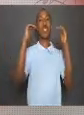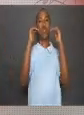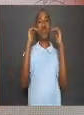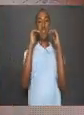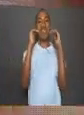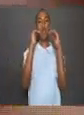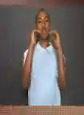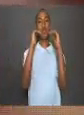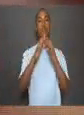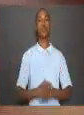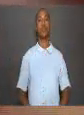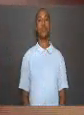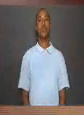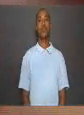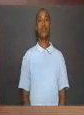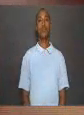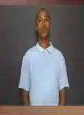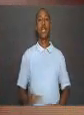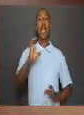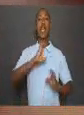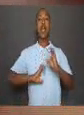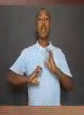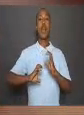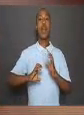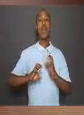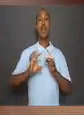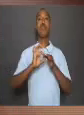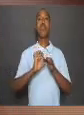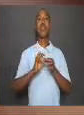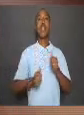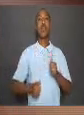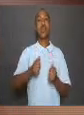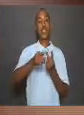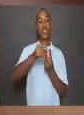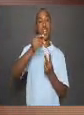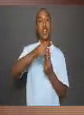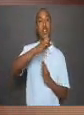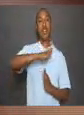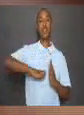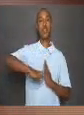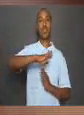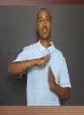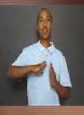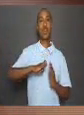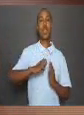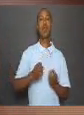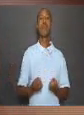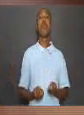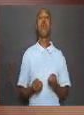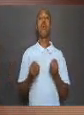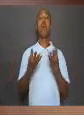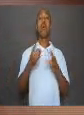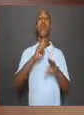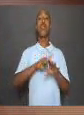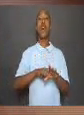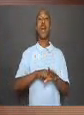equally. A chemical bond in which shared electrons spend more time